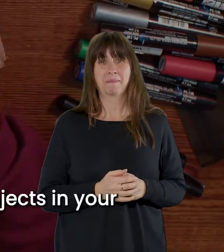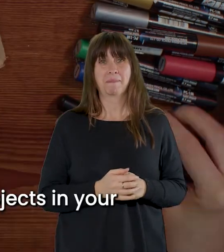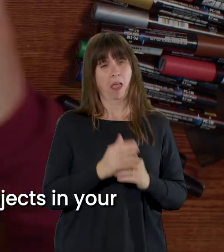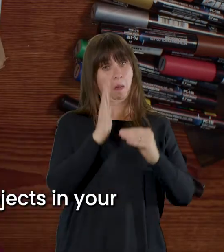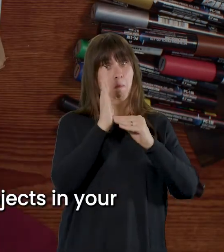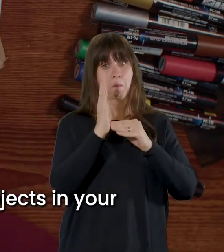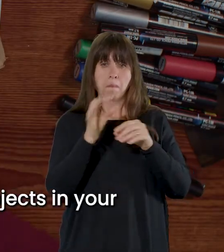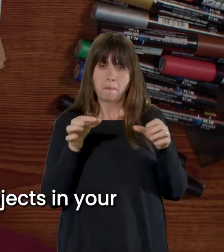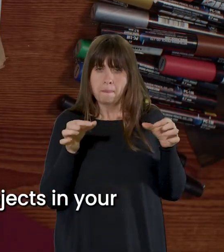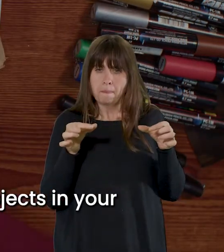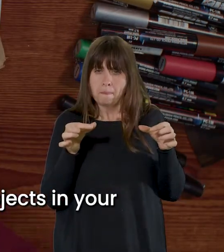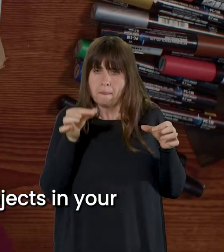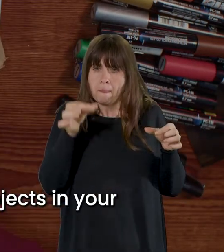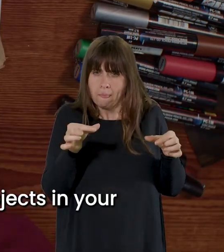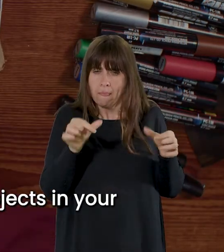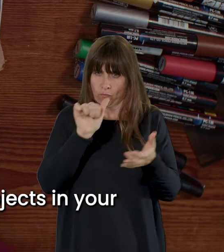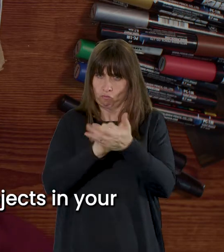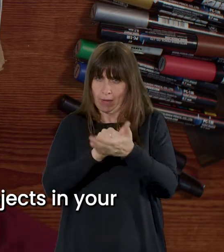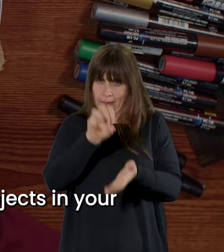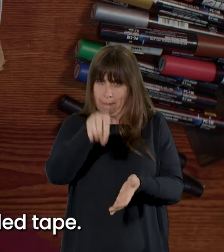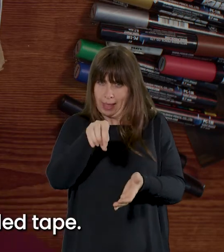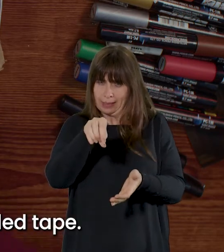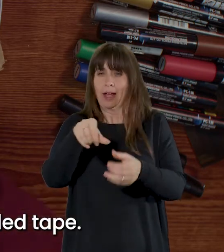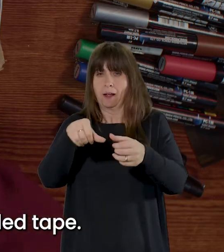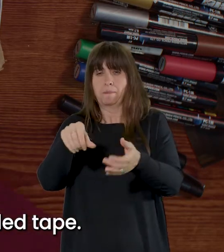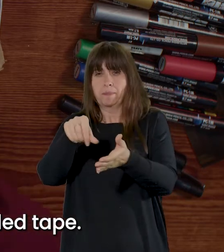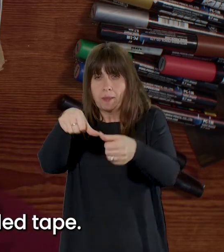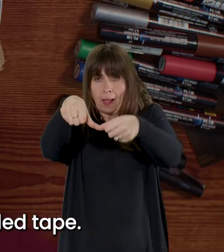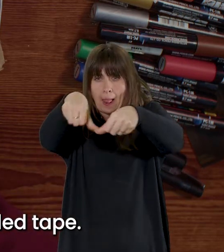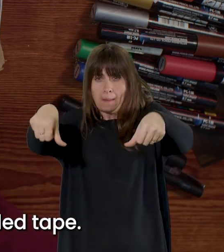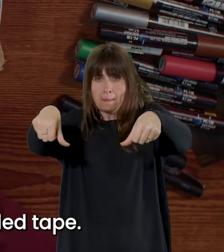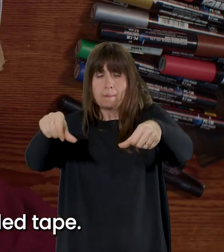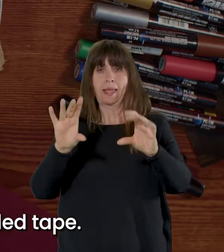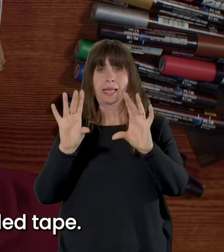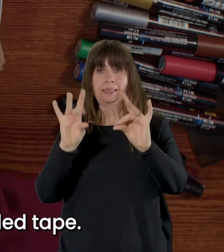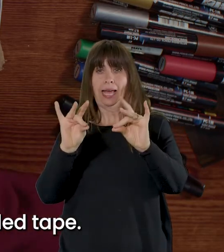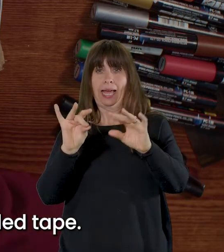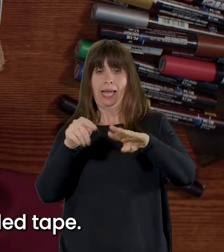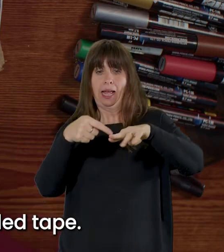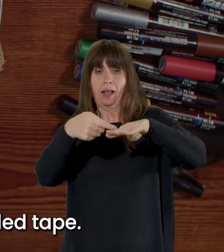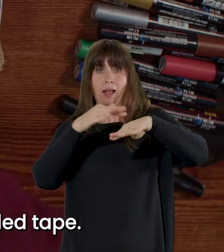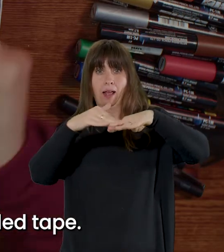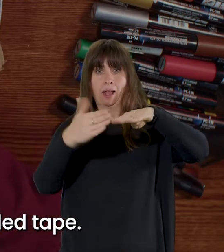Once you're happy with the position of your objects in your scene, secure them in place with some double-sided tape.